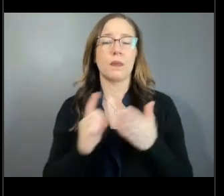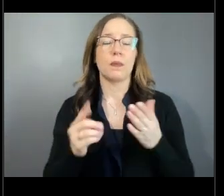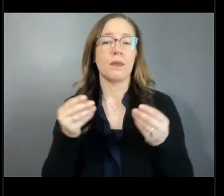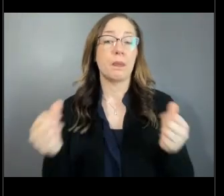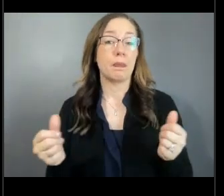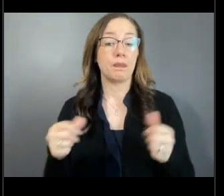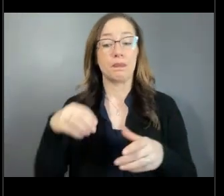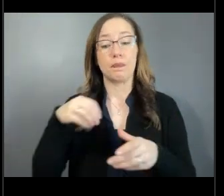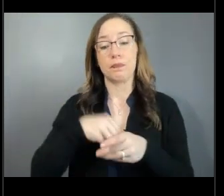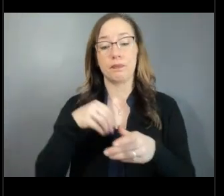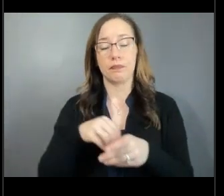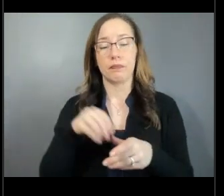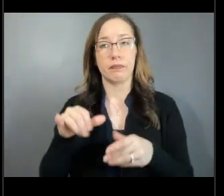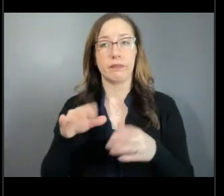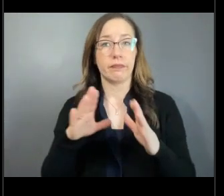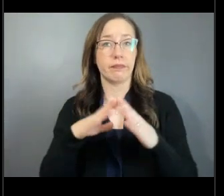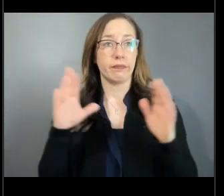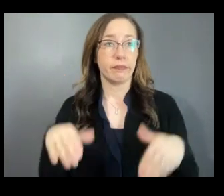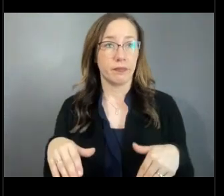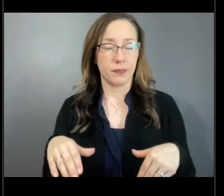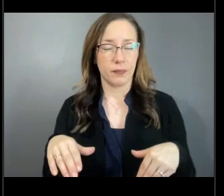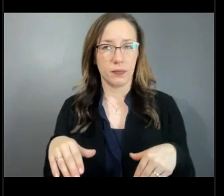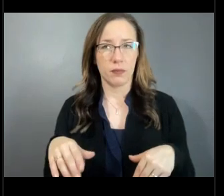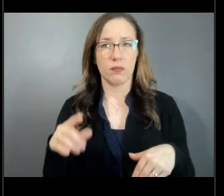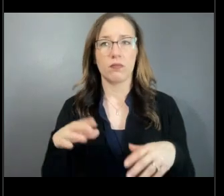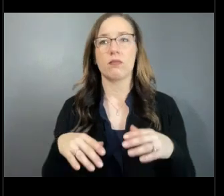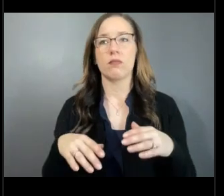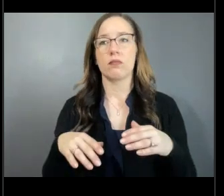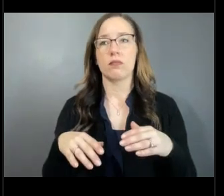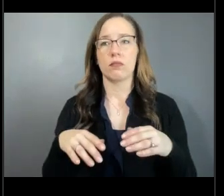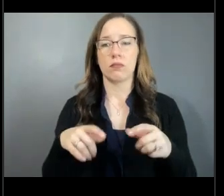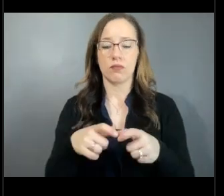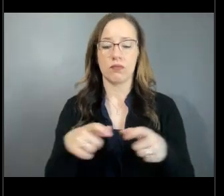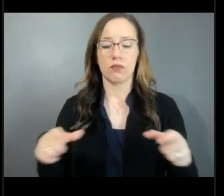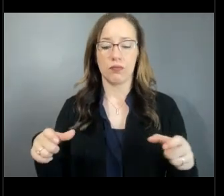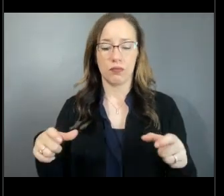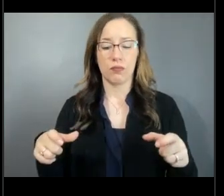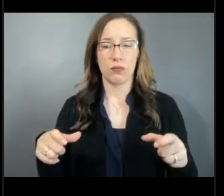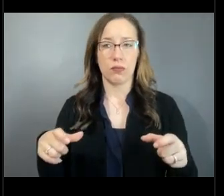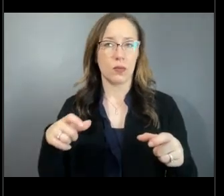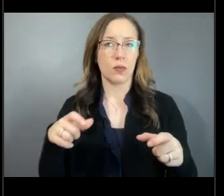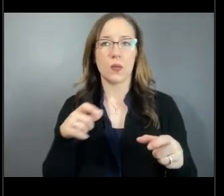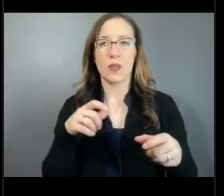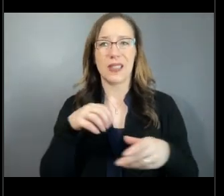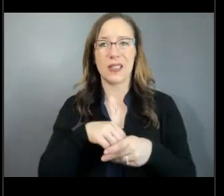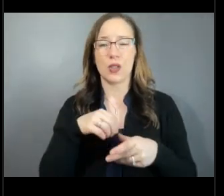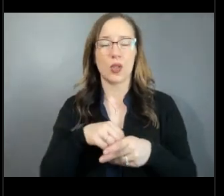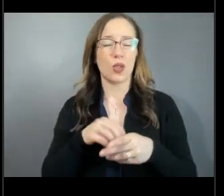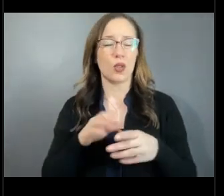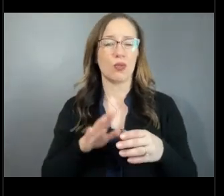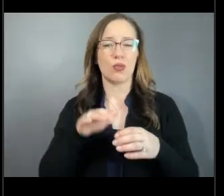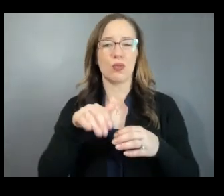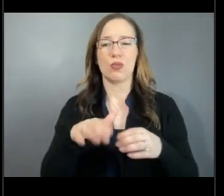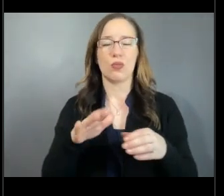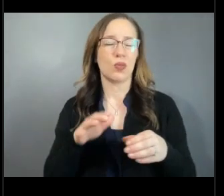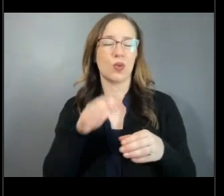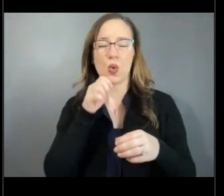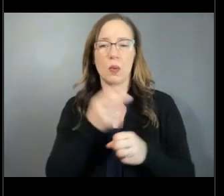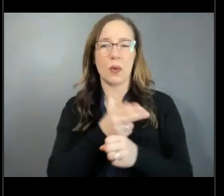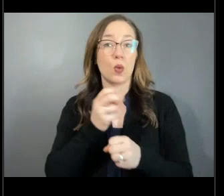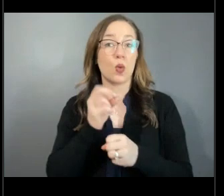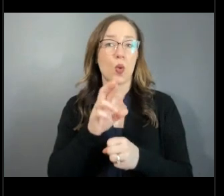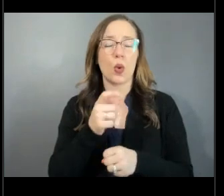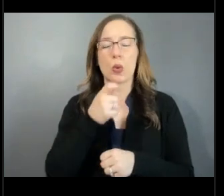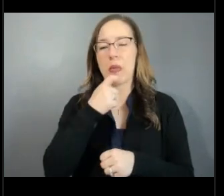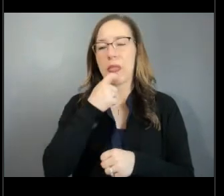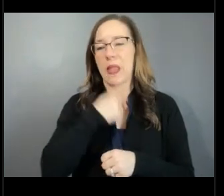interior of the dwelling unit, thresholds should not be used, or they should be thin